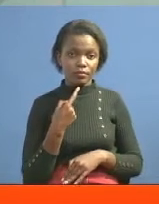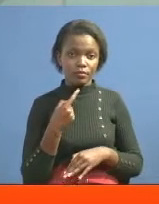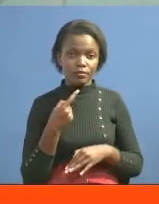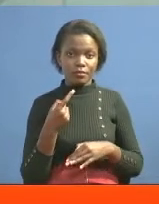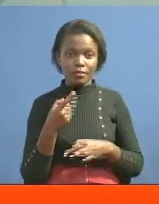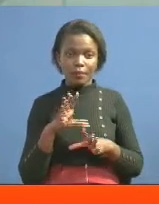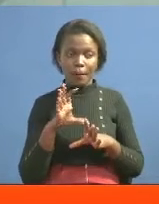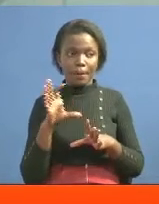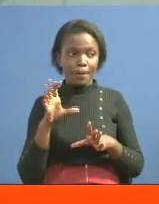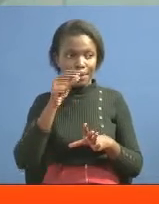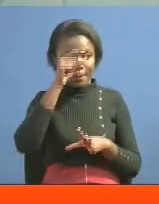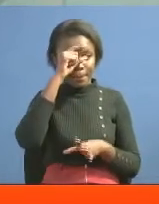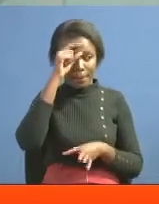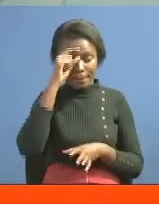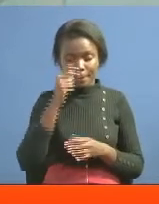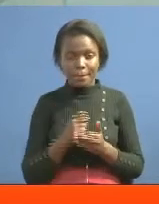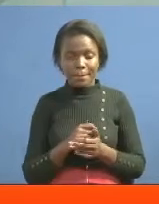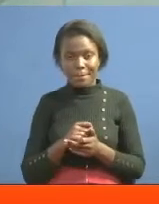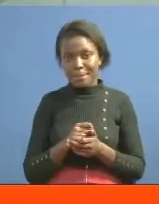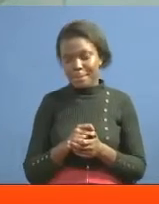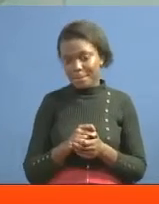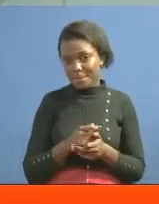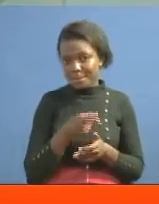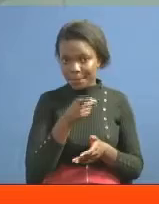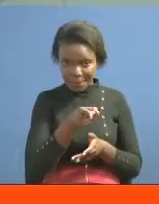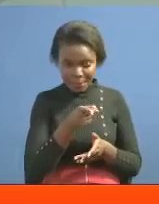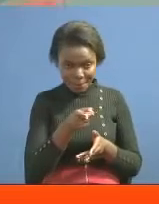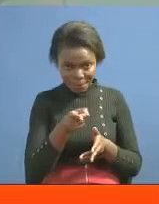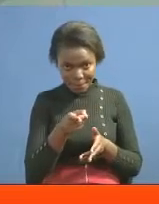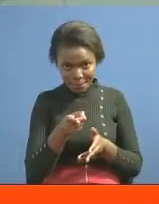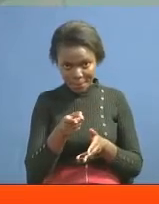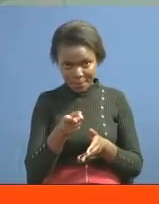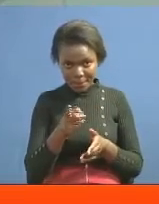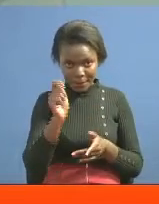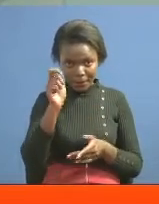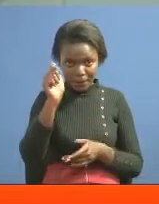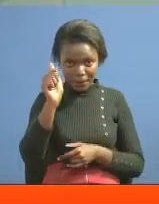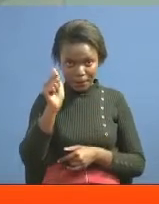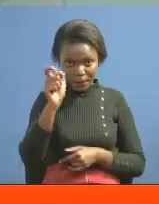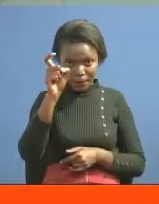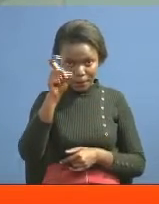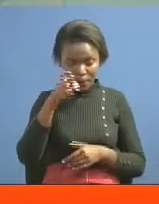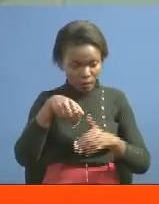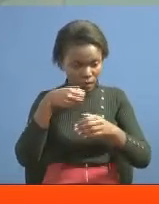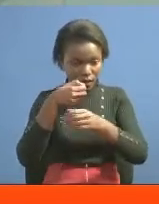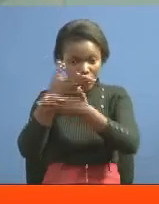account because, again, remember, these we contribute to these taxes, and